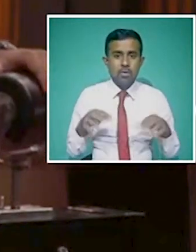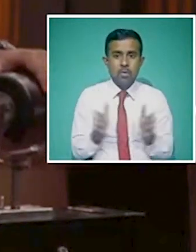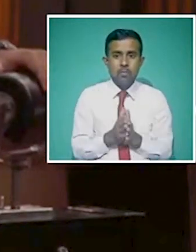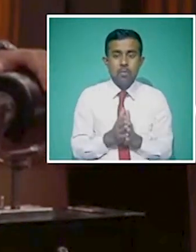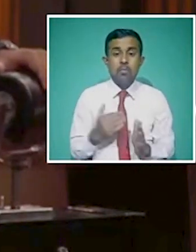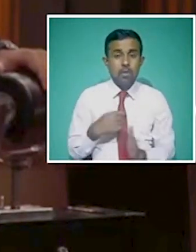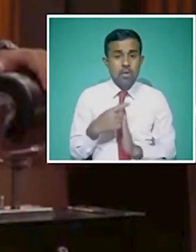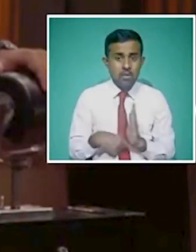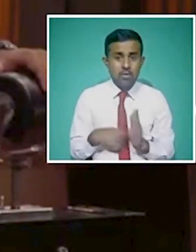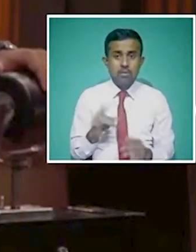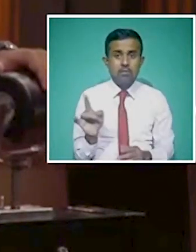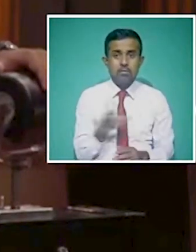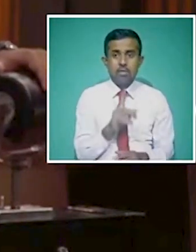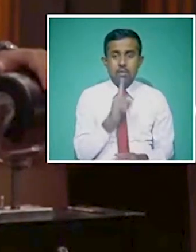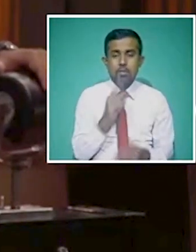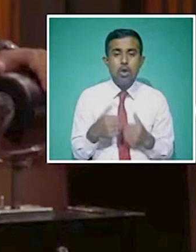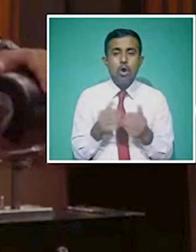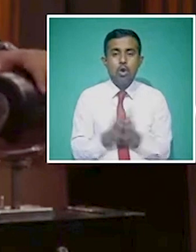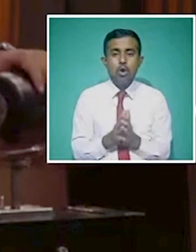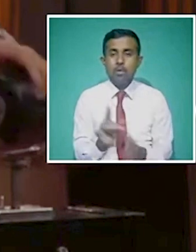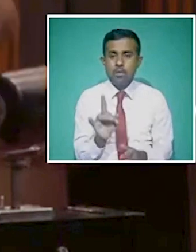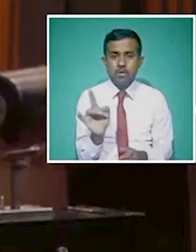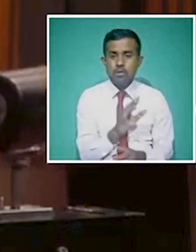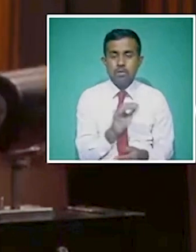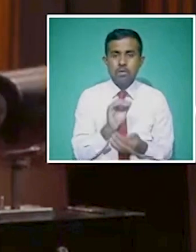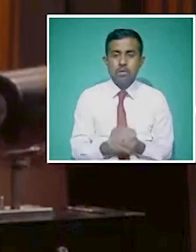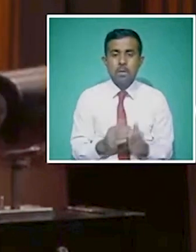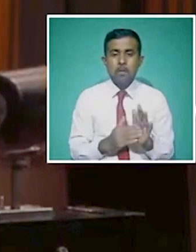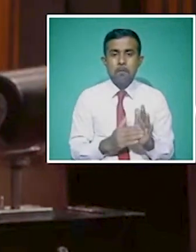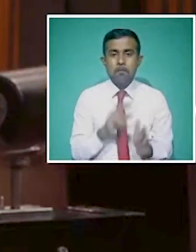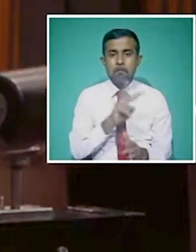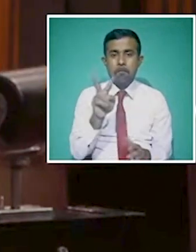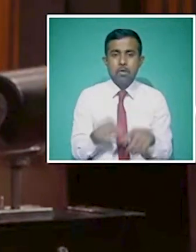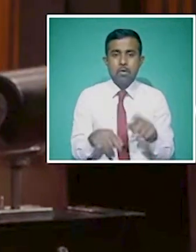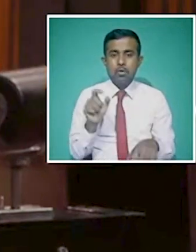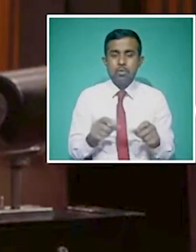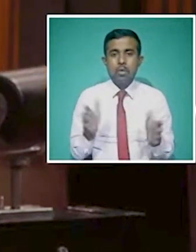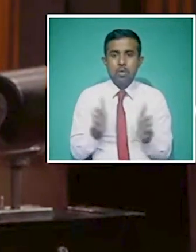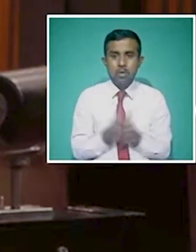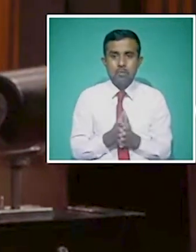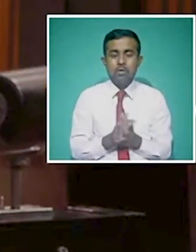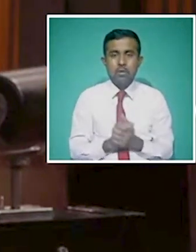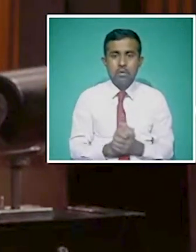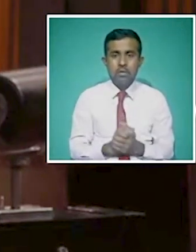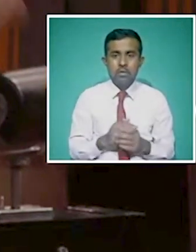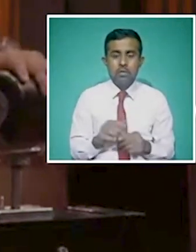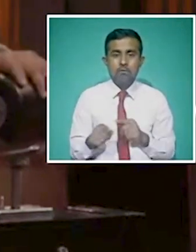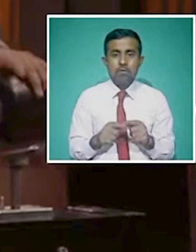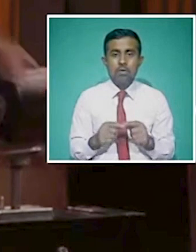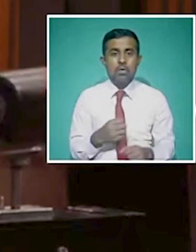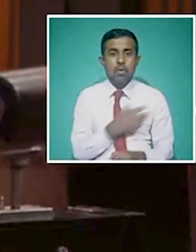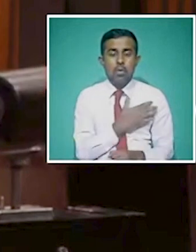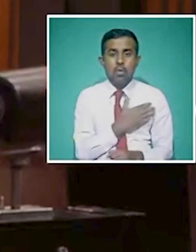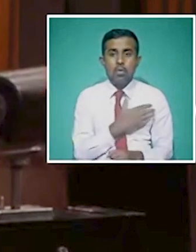all unite together. As 22 million Sri Lankans, we will unite together. That's what we did. Gota Go Home was something that all Sri Lanka united